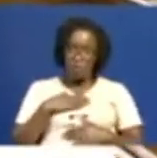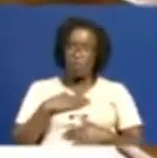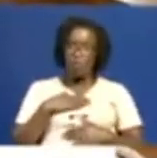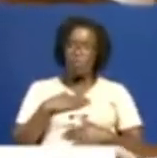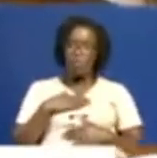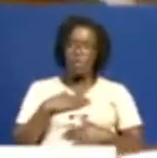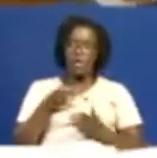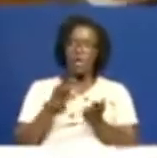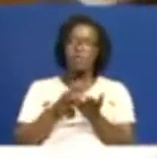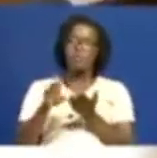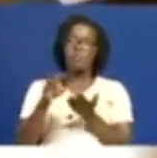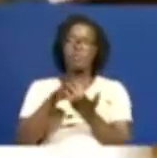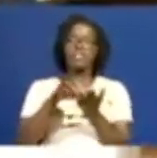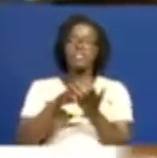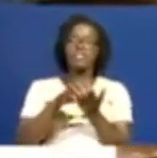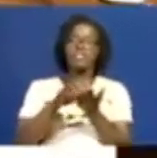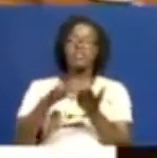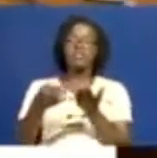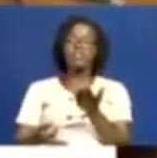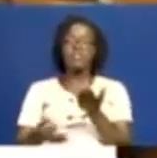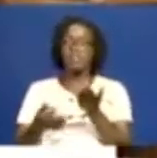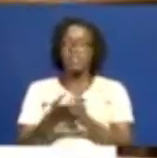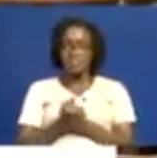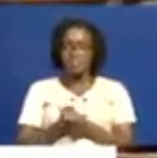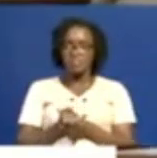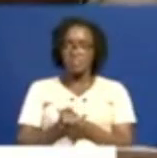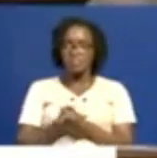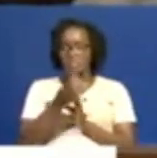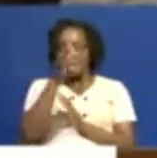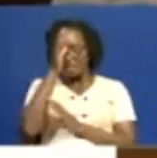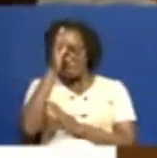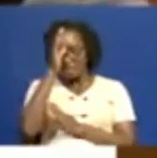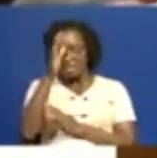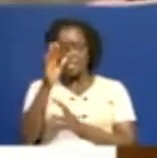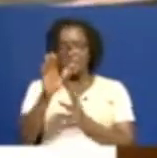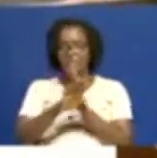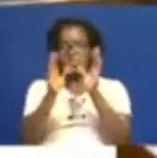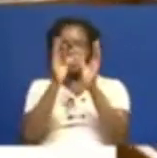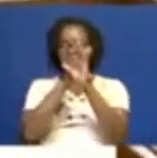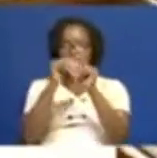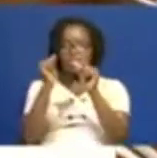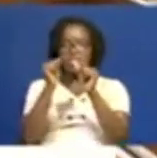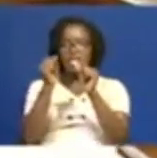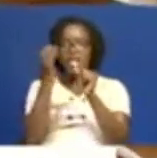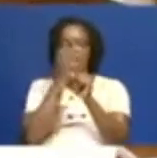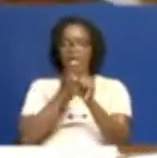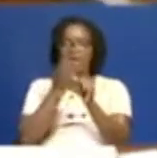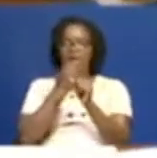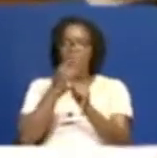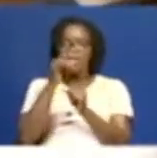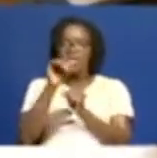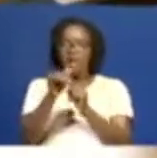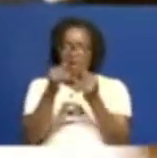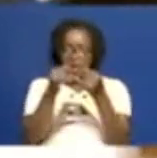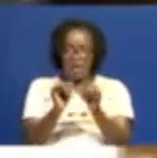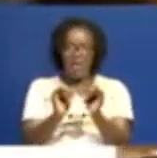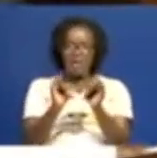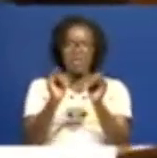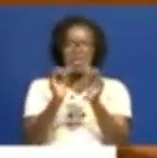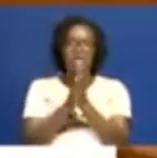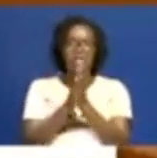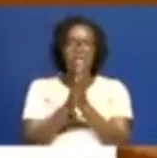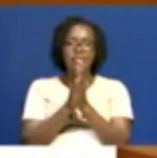following her impeachment case that was before Senate. On Sunday, Deputy President Rigathi Gachagua said he will try broker a